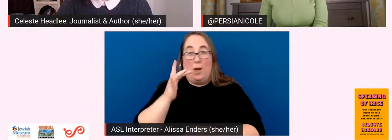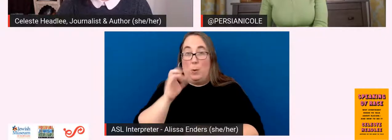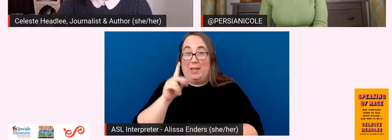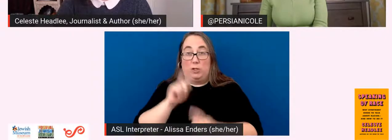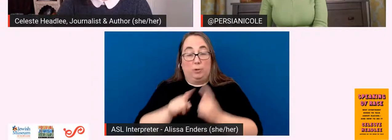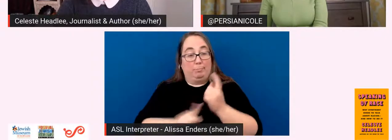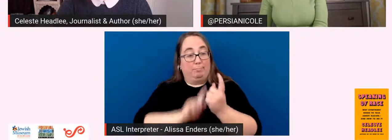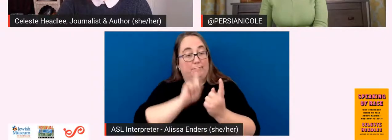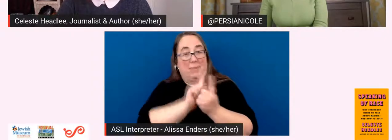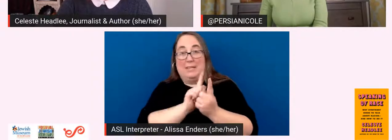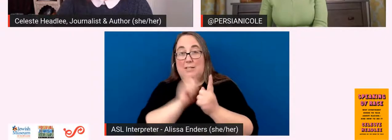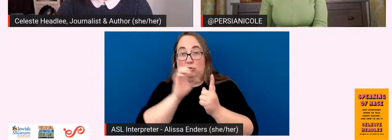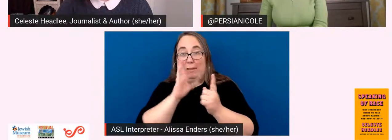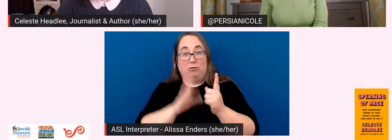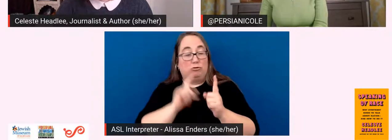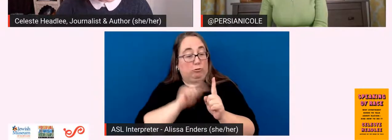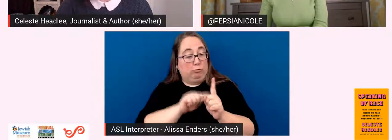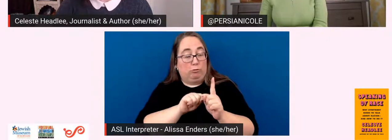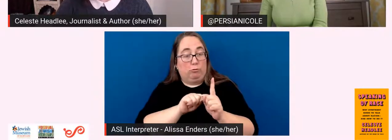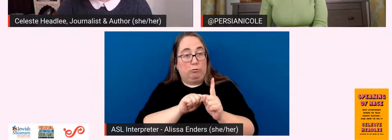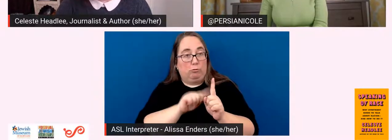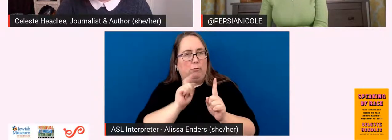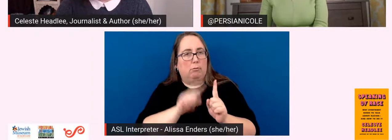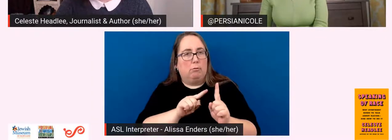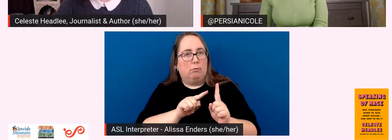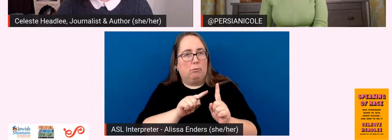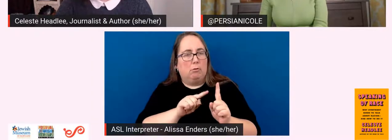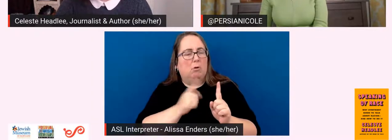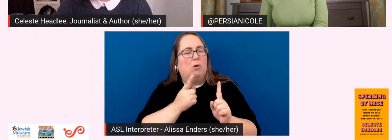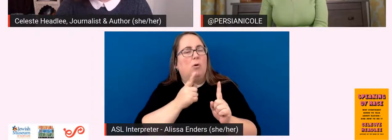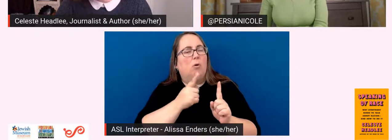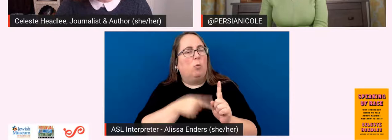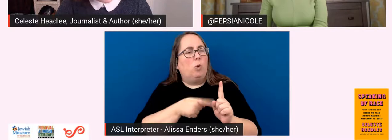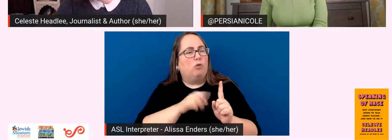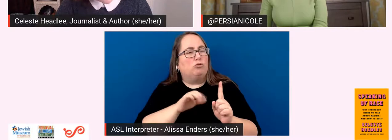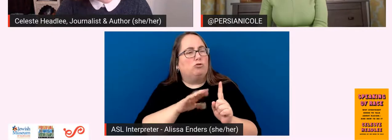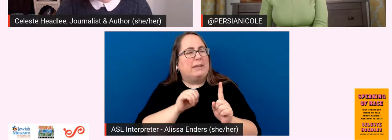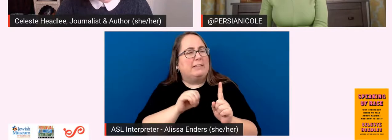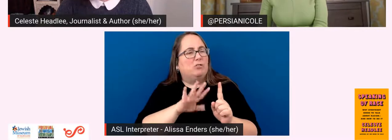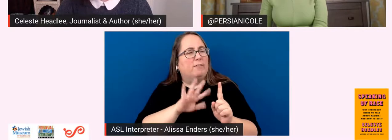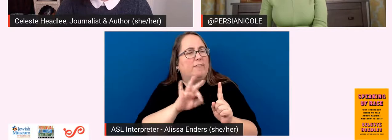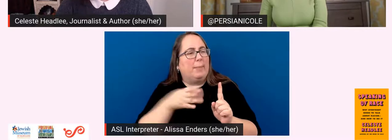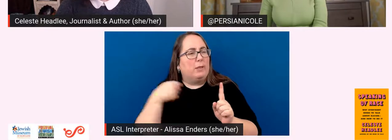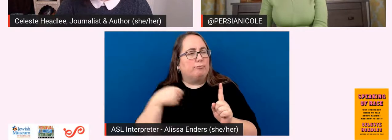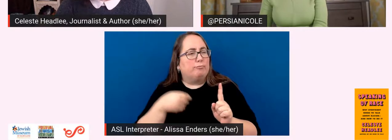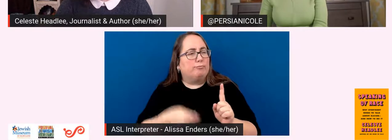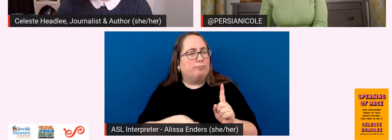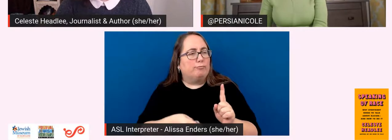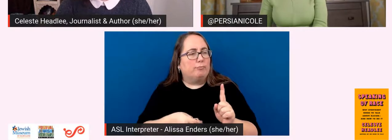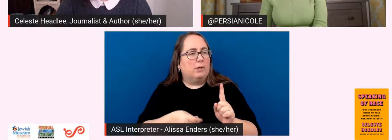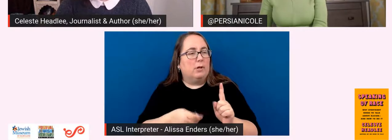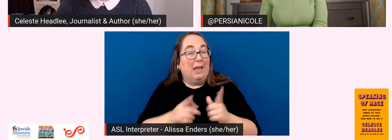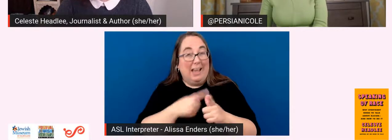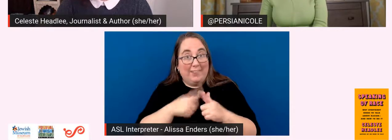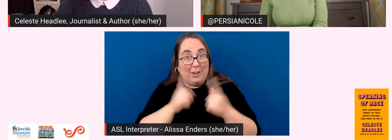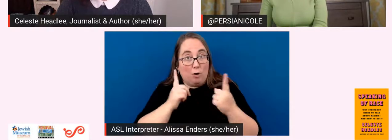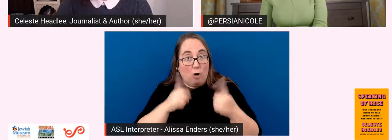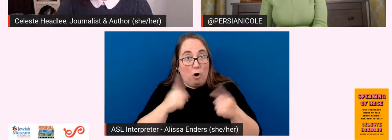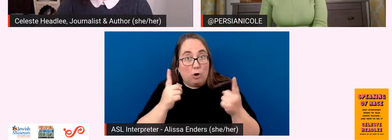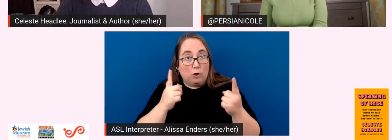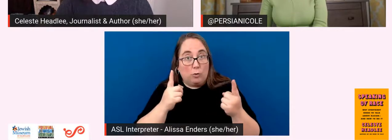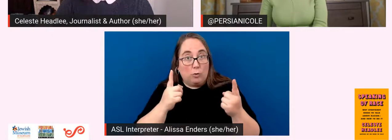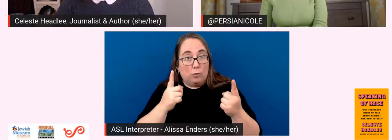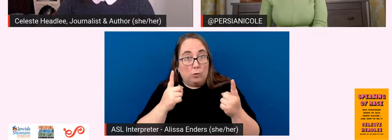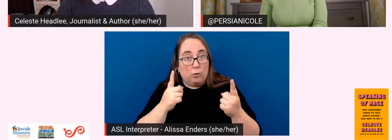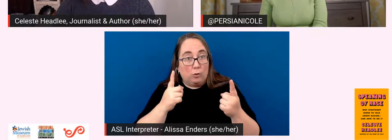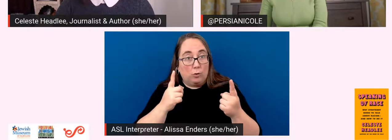first time, a stranger, and then ask them what race their family is, but mm-hmm. then to argue with them mm-hmm.